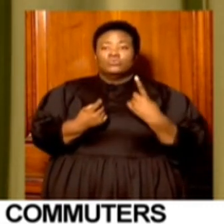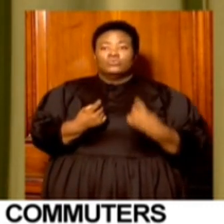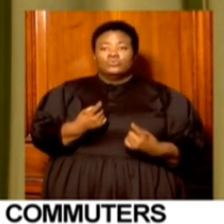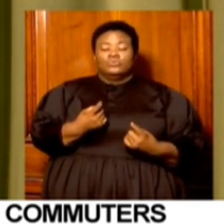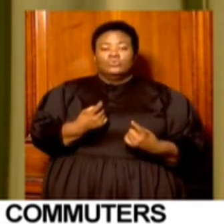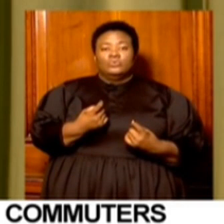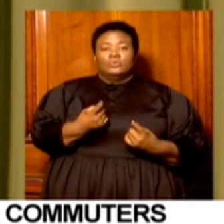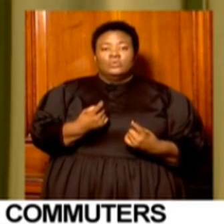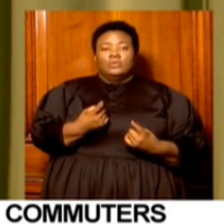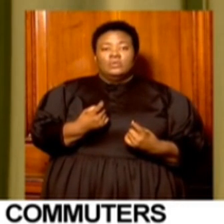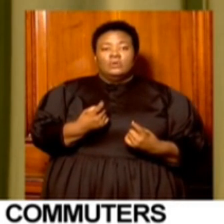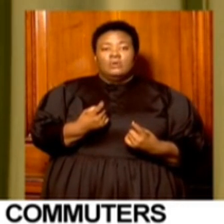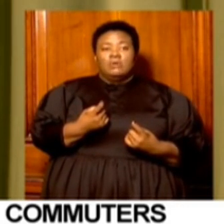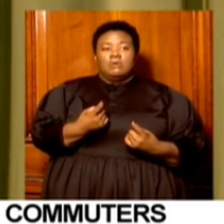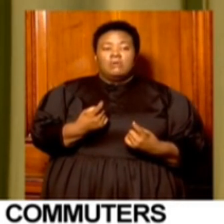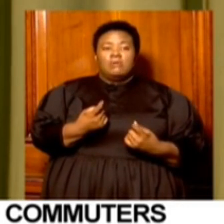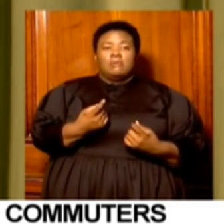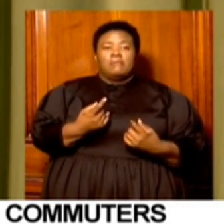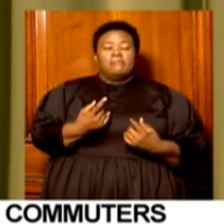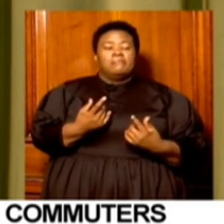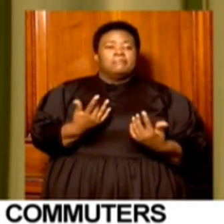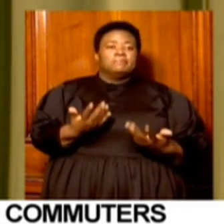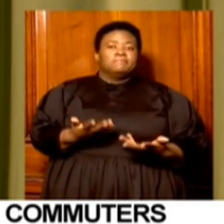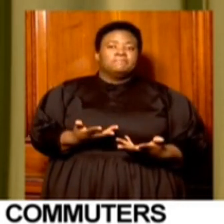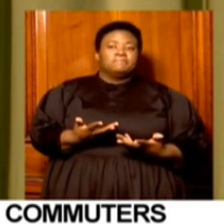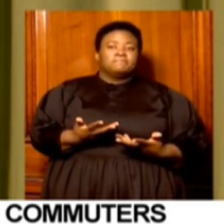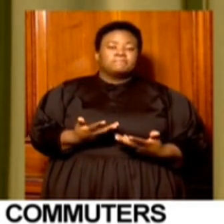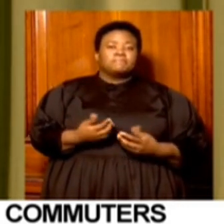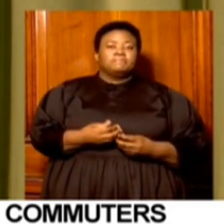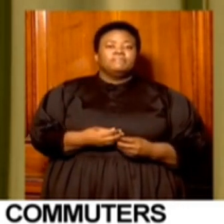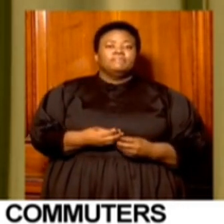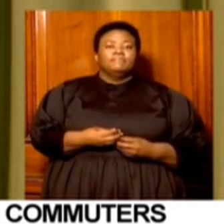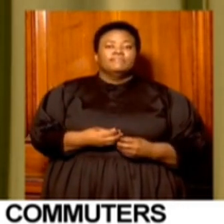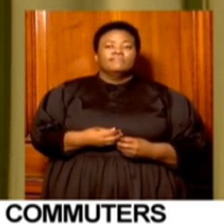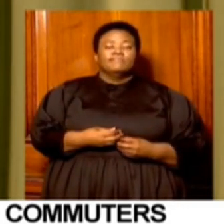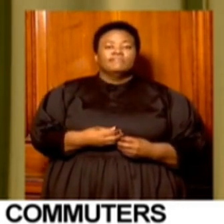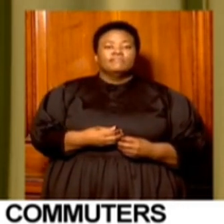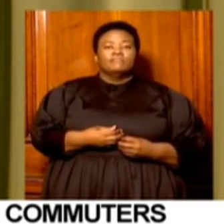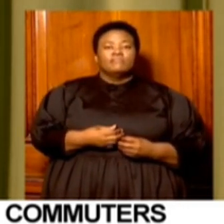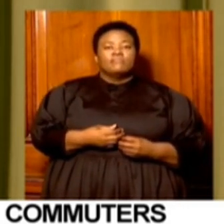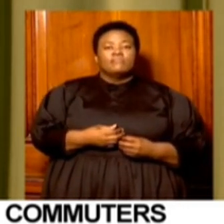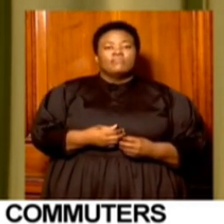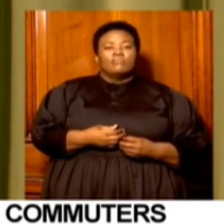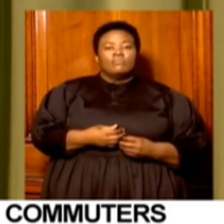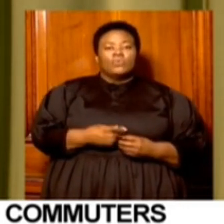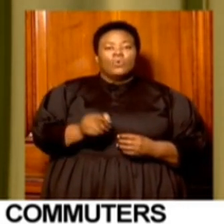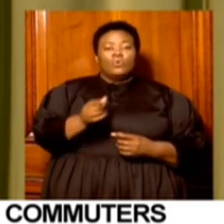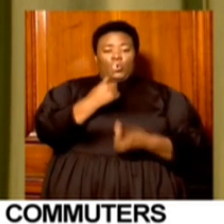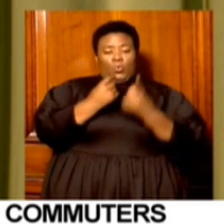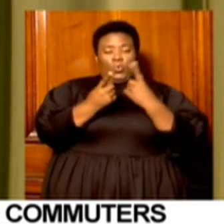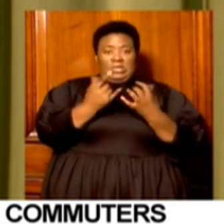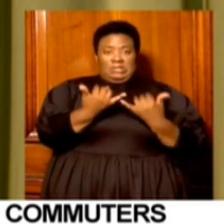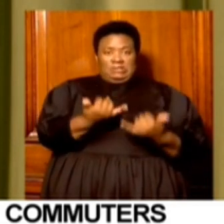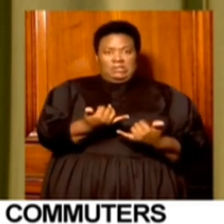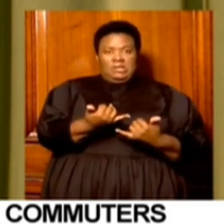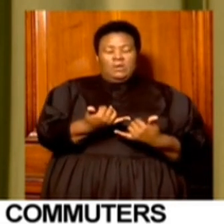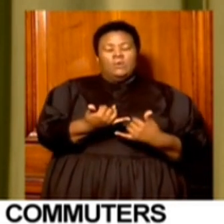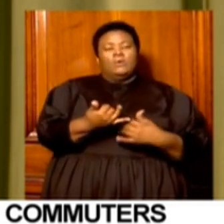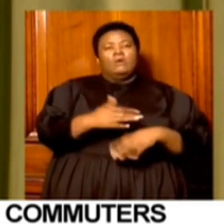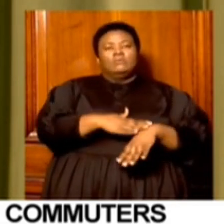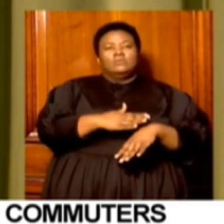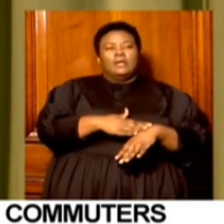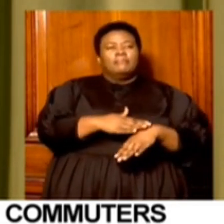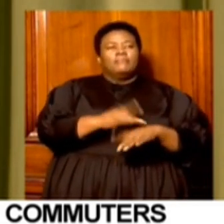on the input to the nation that has been made by Minister Fikile Mbalula.